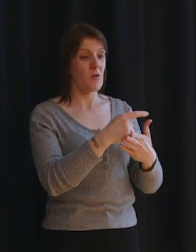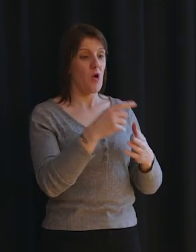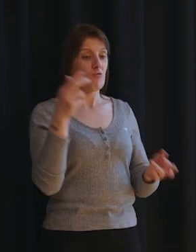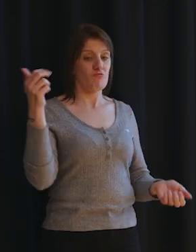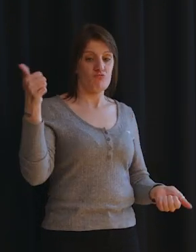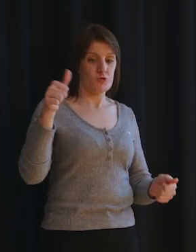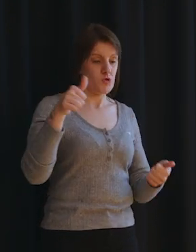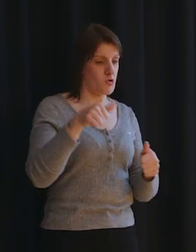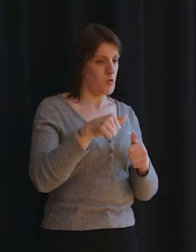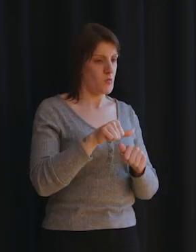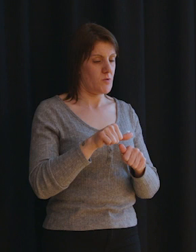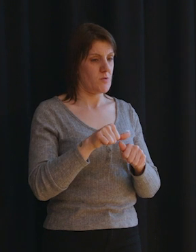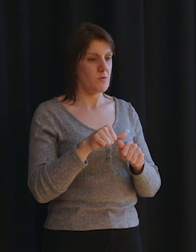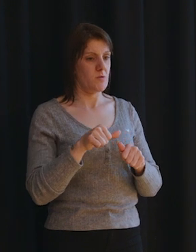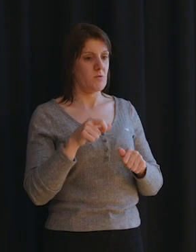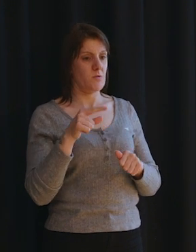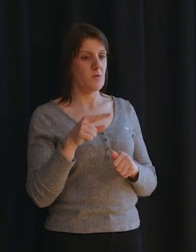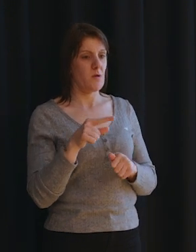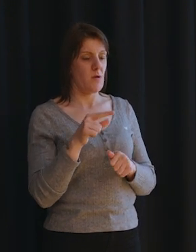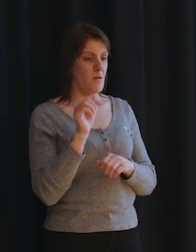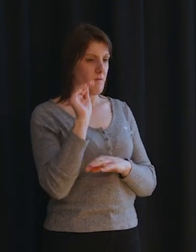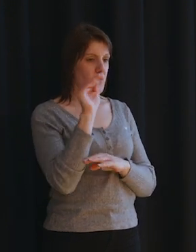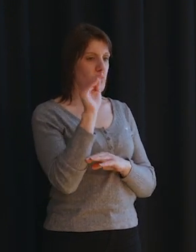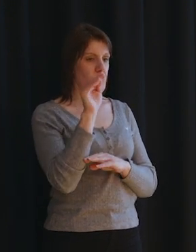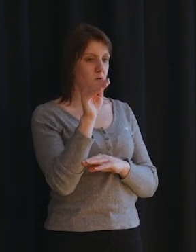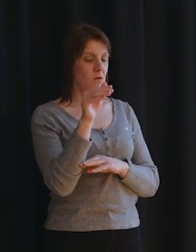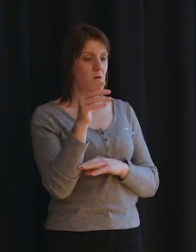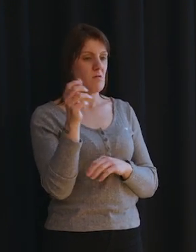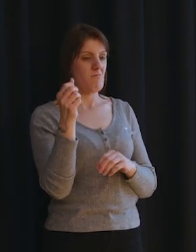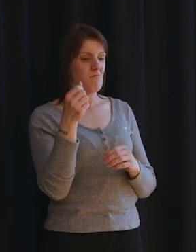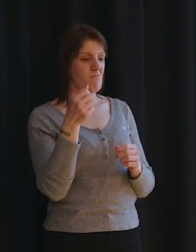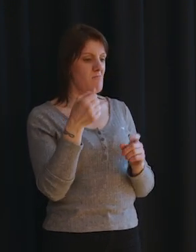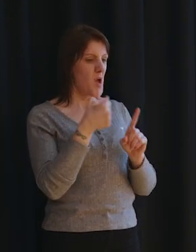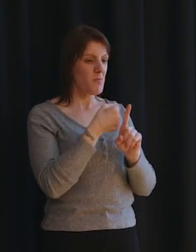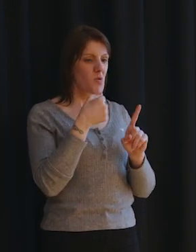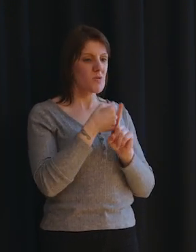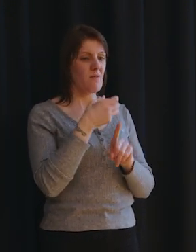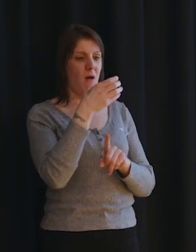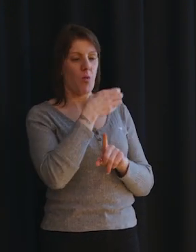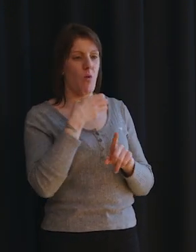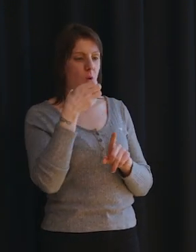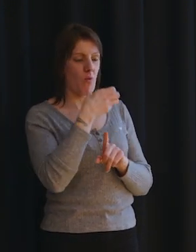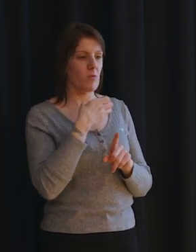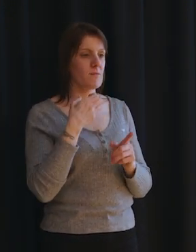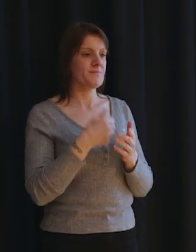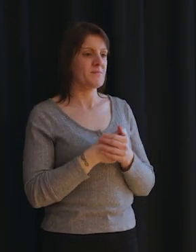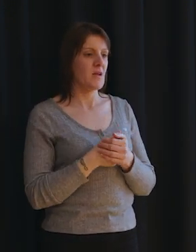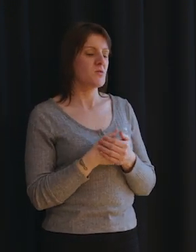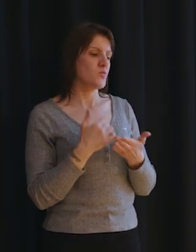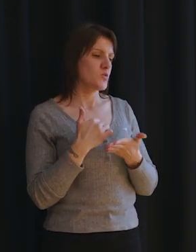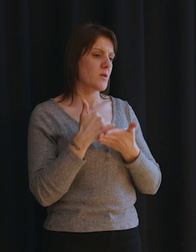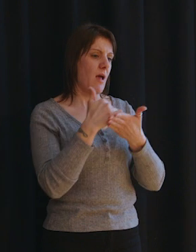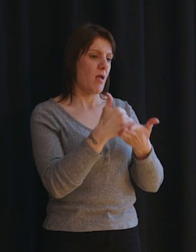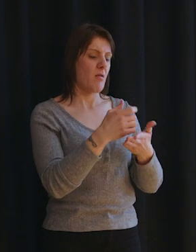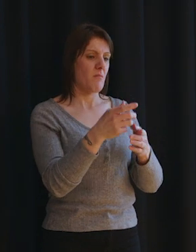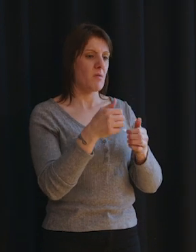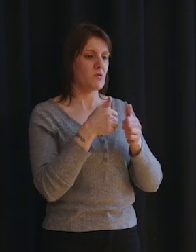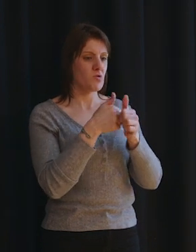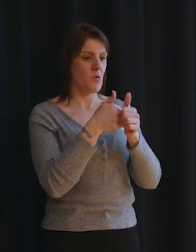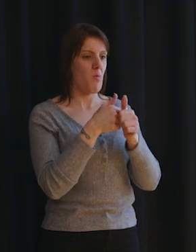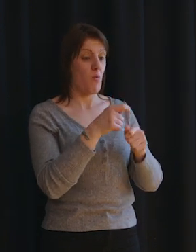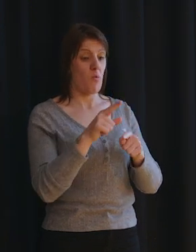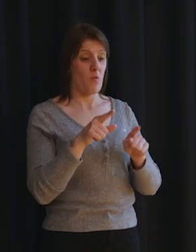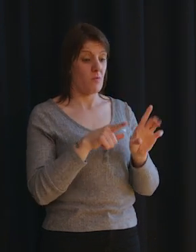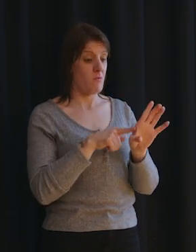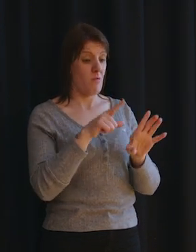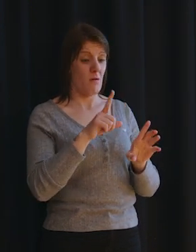an understanding around people's behaviour, why they might navigate to certain substances, just to be aware of that and help and support these children and young people as